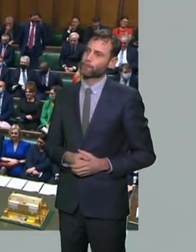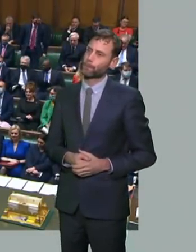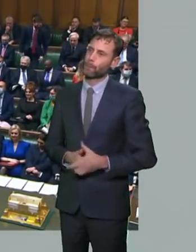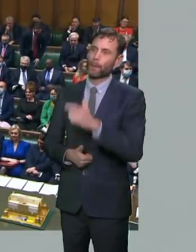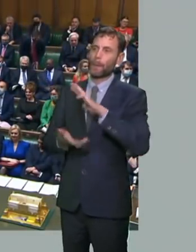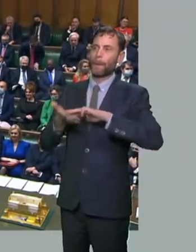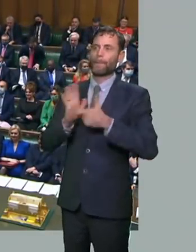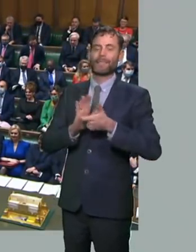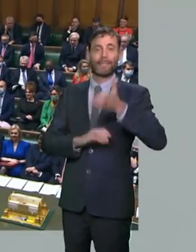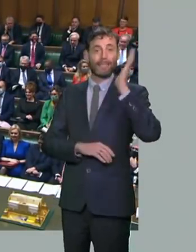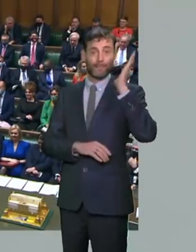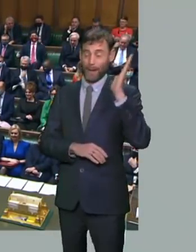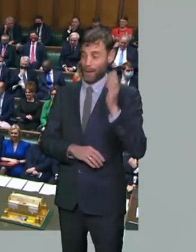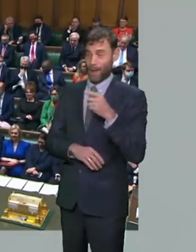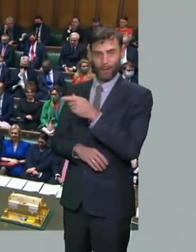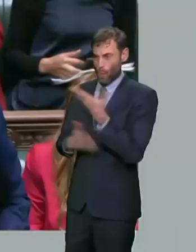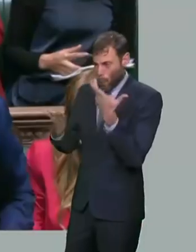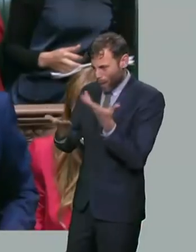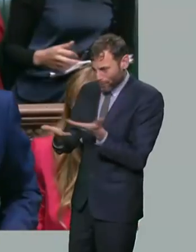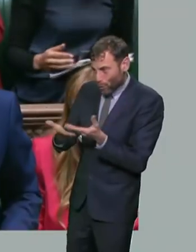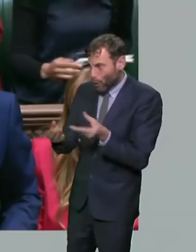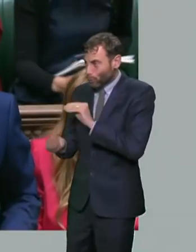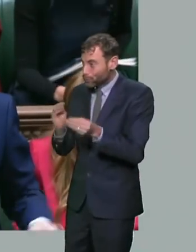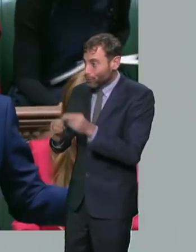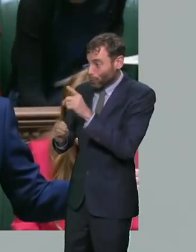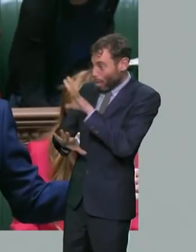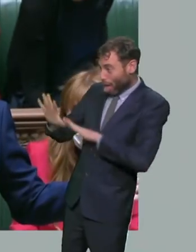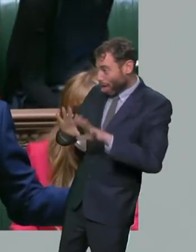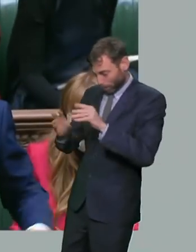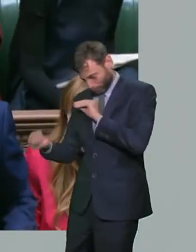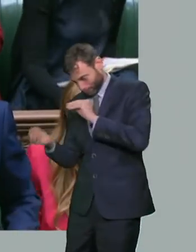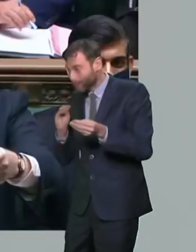Mr. Speaker, I think he's lost his place in his notes again.